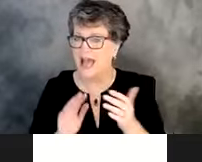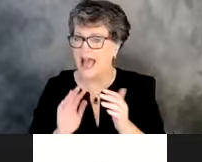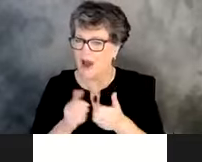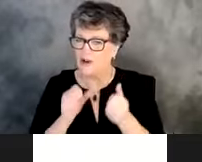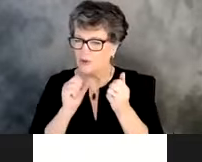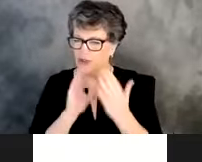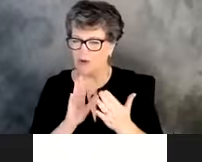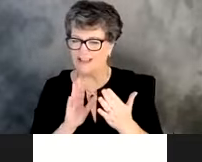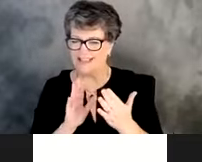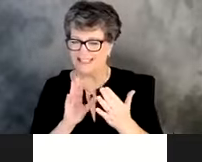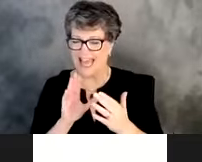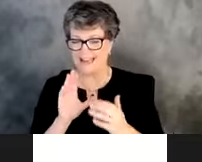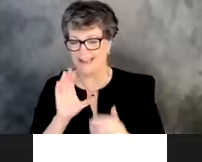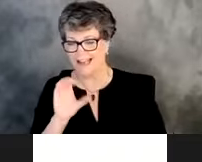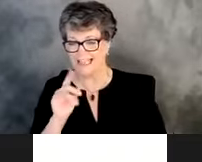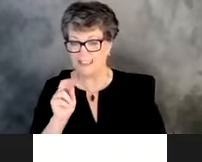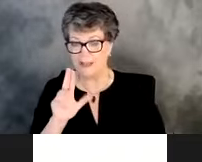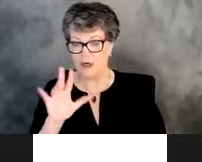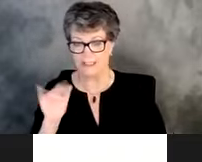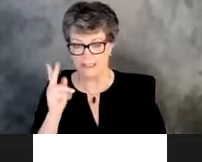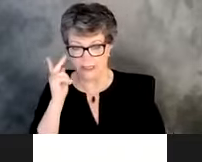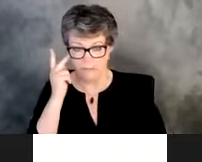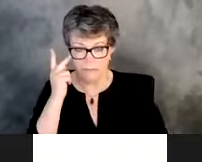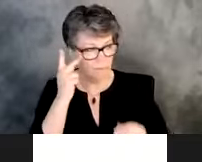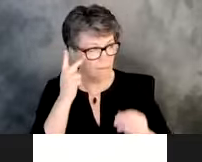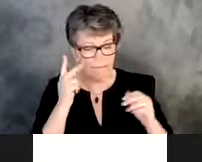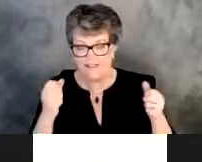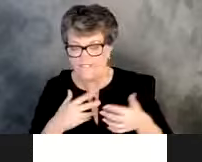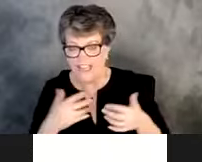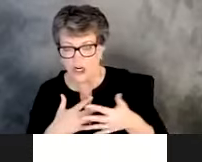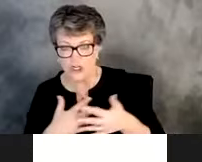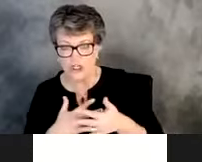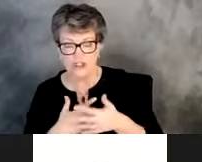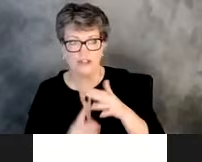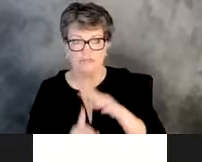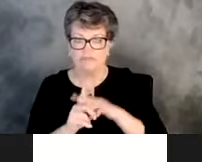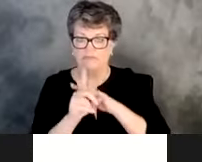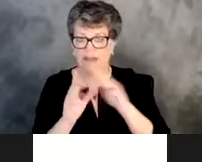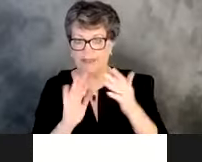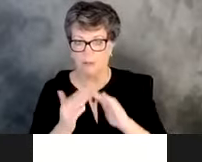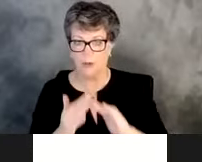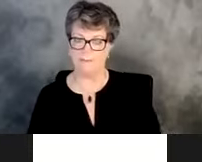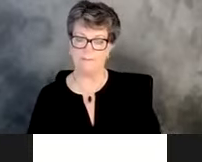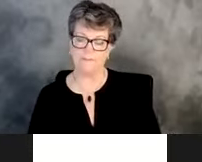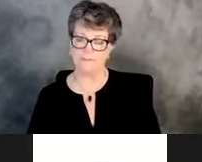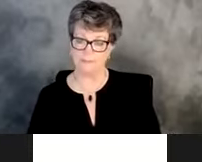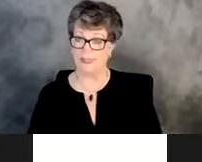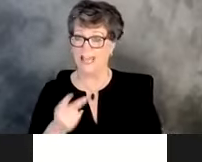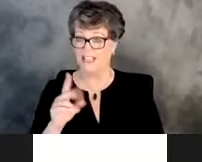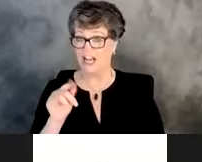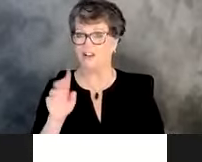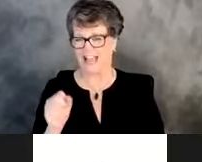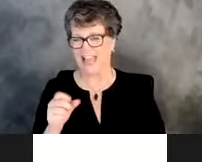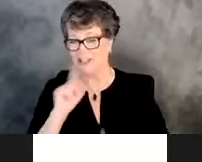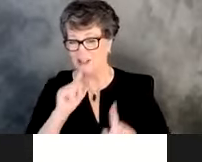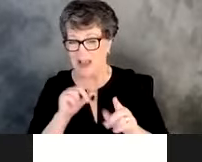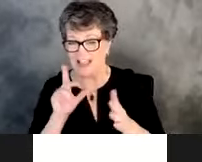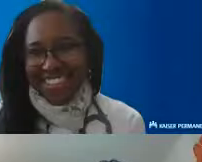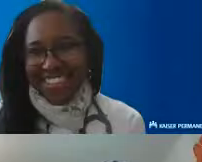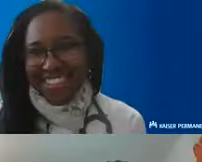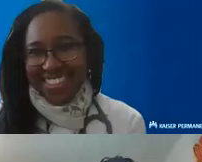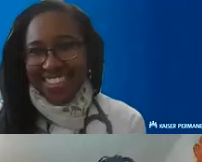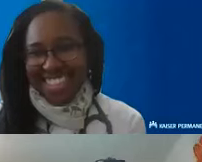the conspiracy that these fears, you know, bring about in the community? Dr. Gates, I know you answered that a little bit,